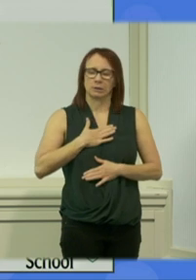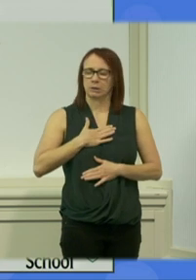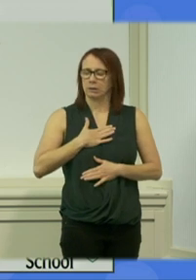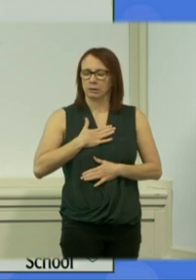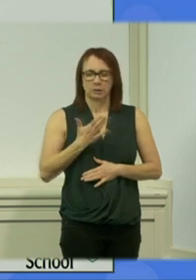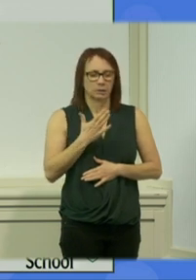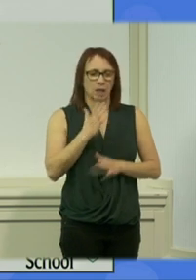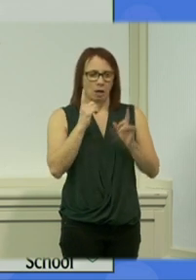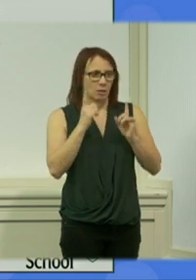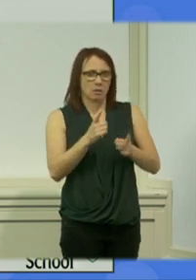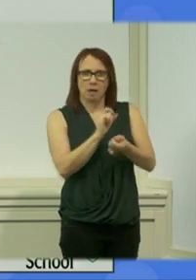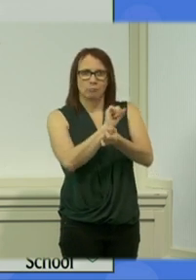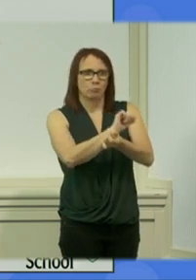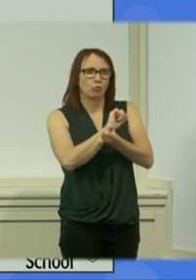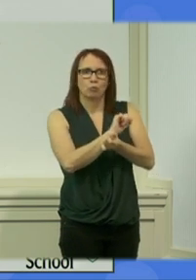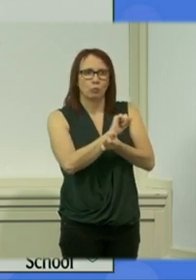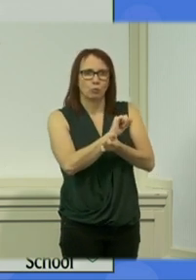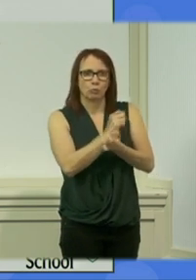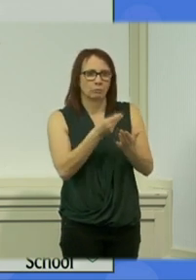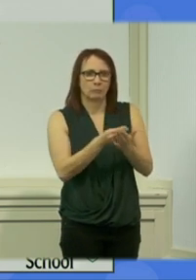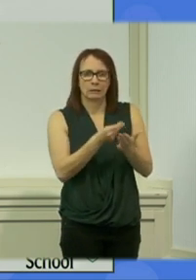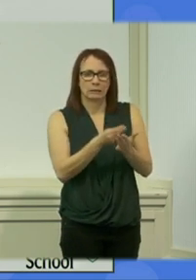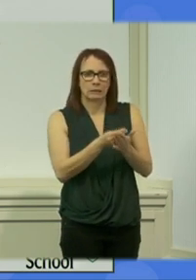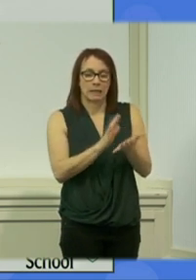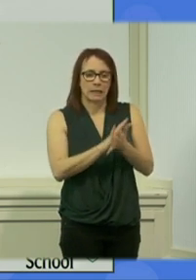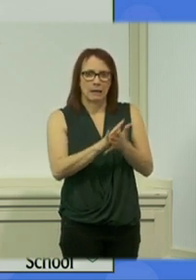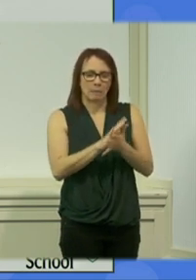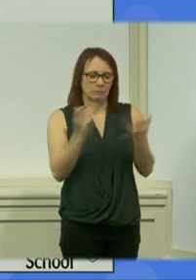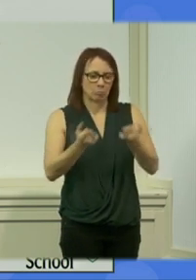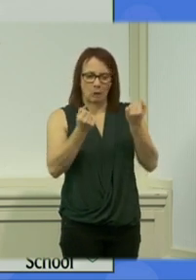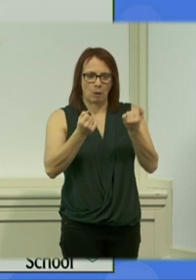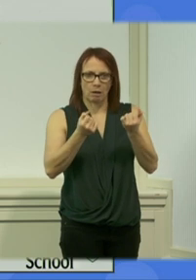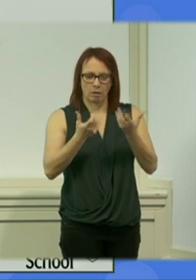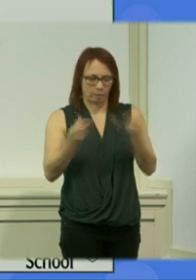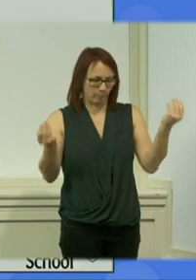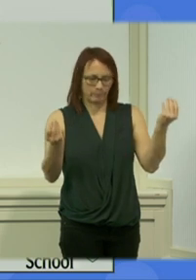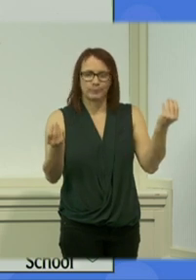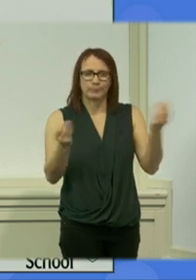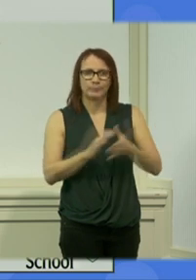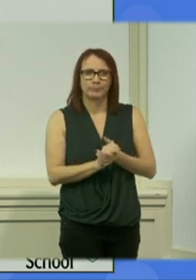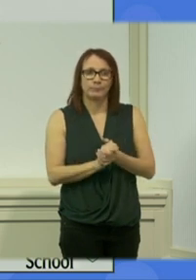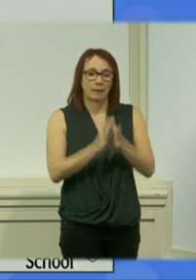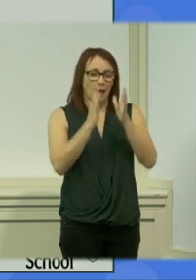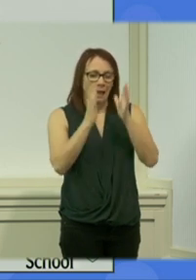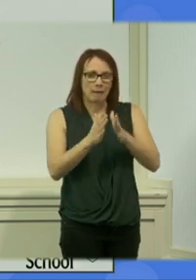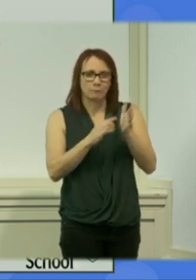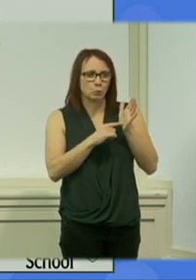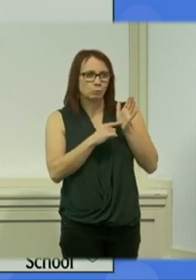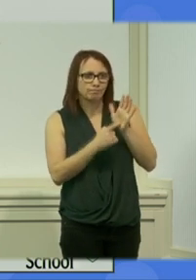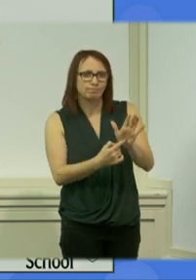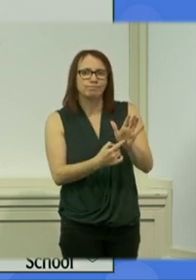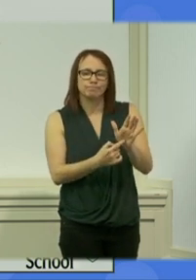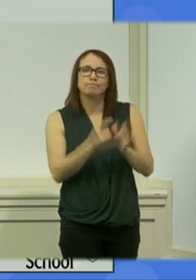borrow. That's really, they lose power if they can't borrow. So they need to be able to show that